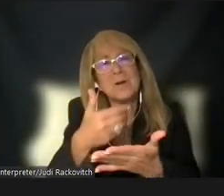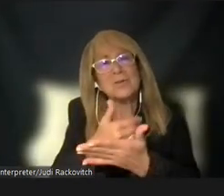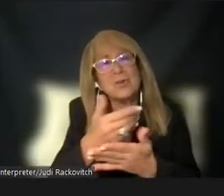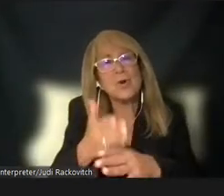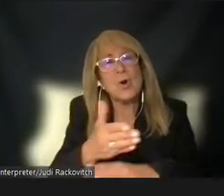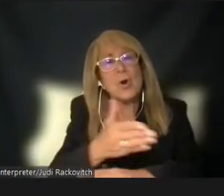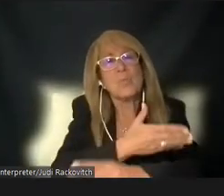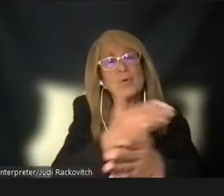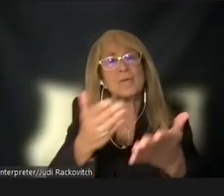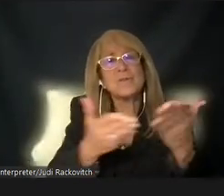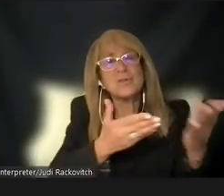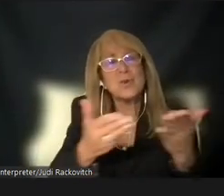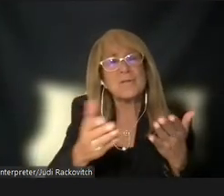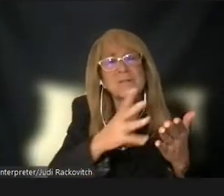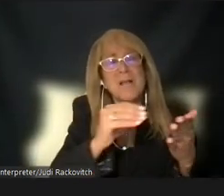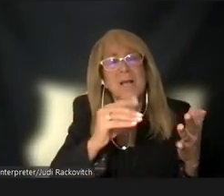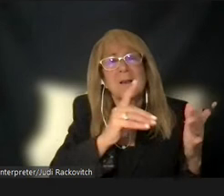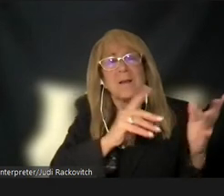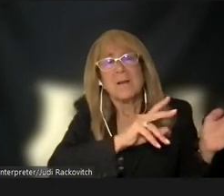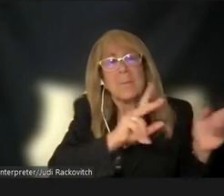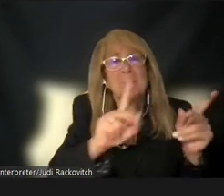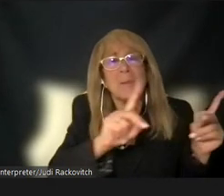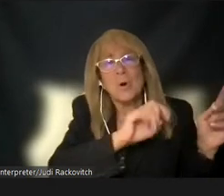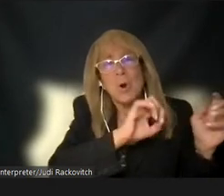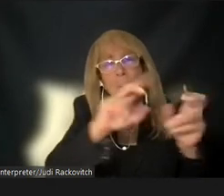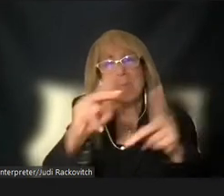commuters back to the system, further reducing congestion.